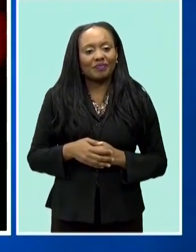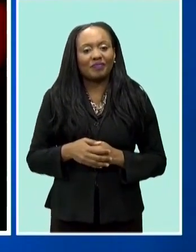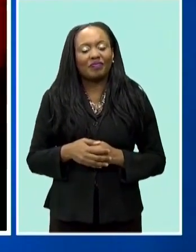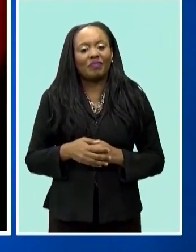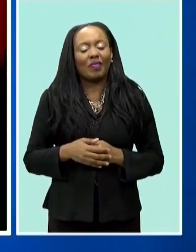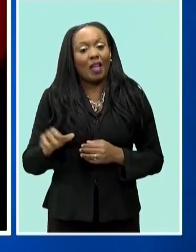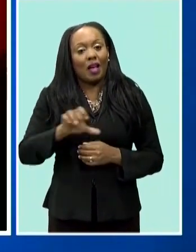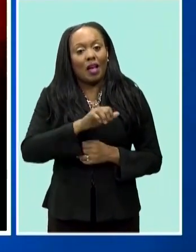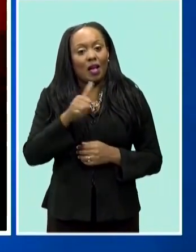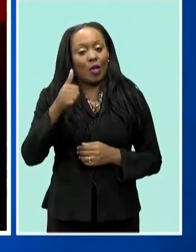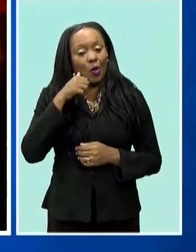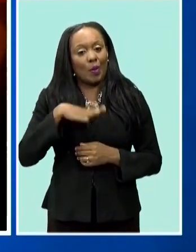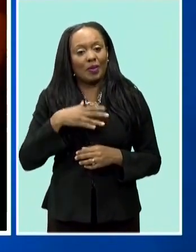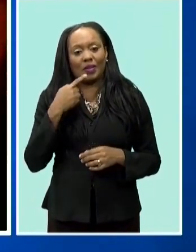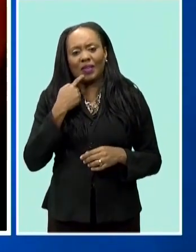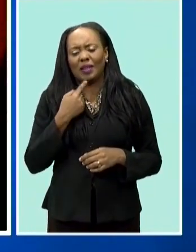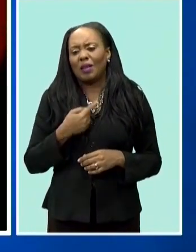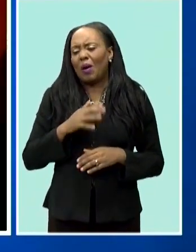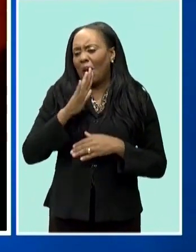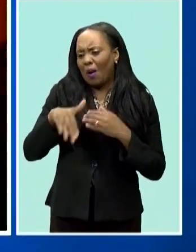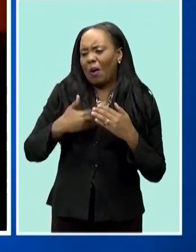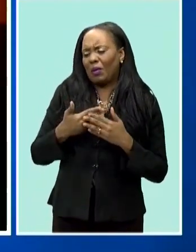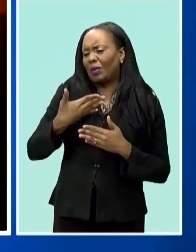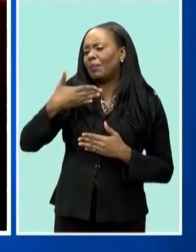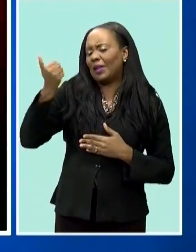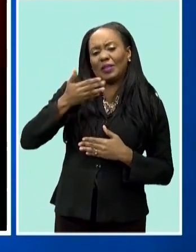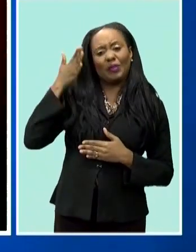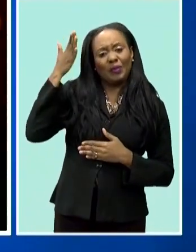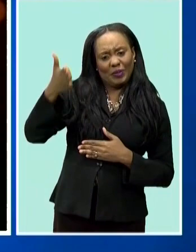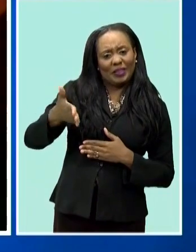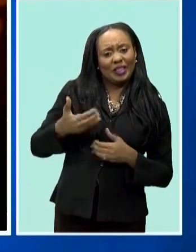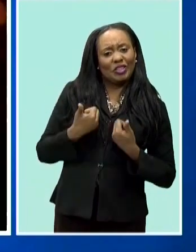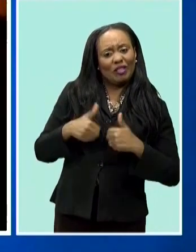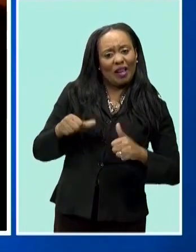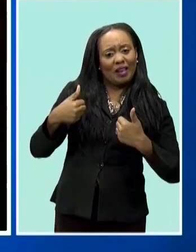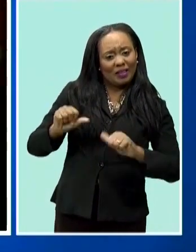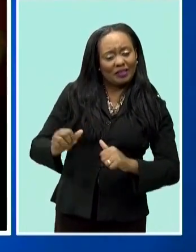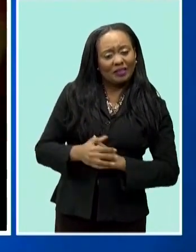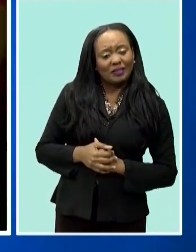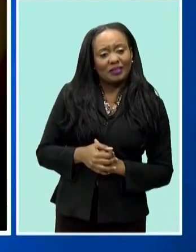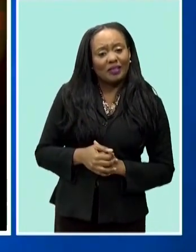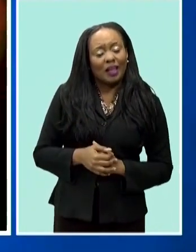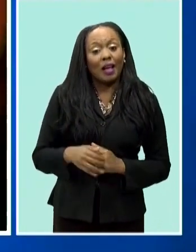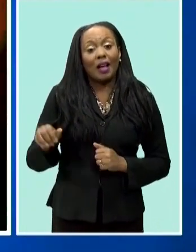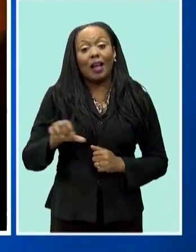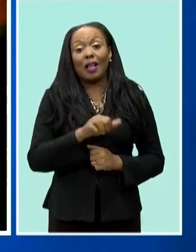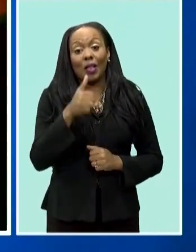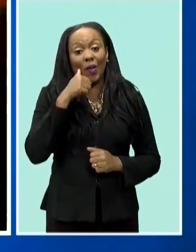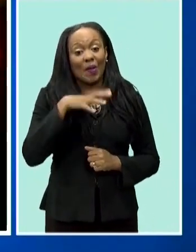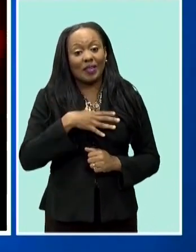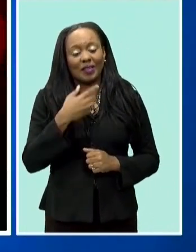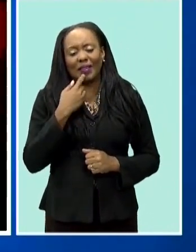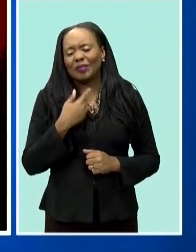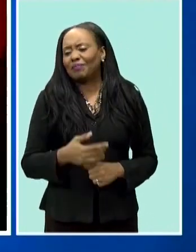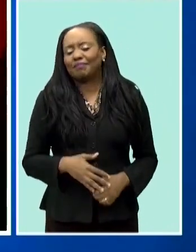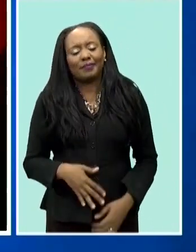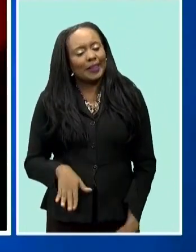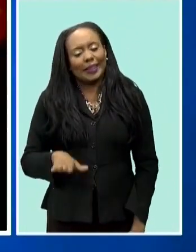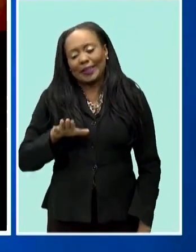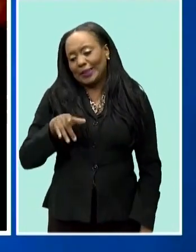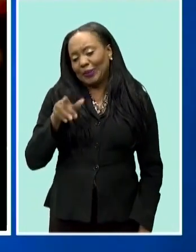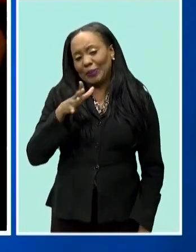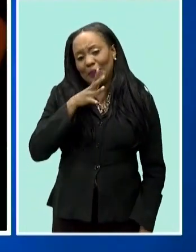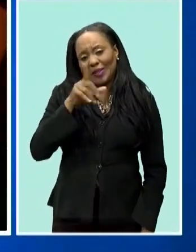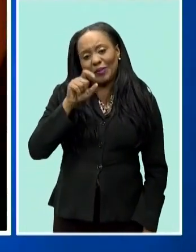Grant is wishing him all the best in his future endeavors. And Isilma Bushel says his mother really should